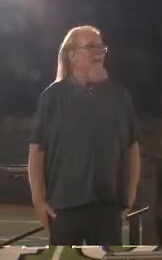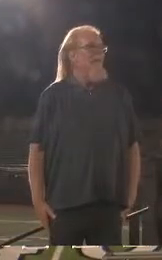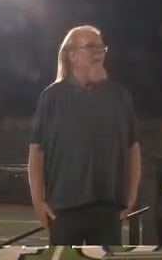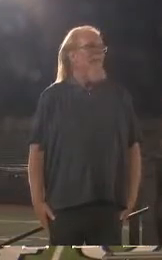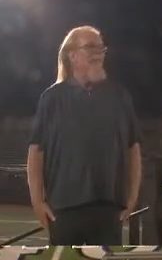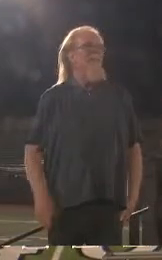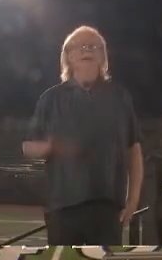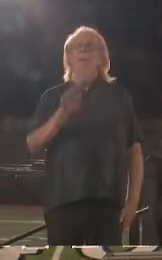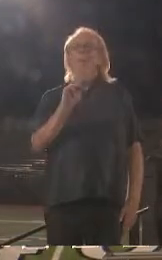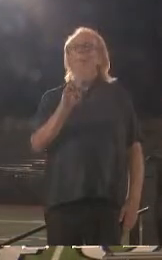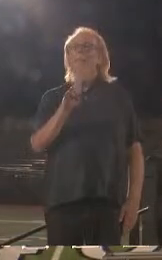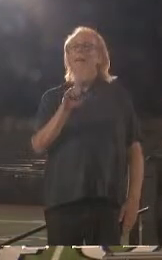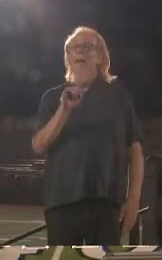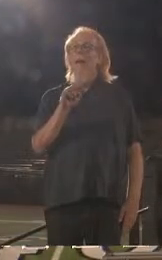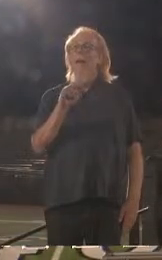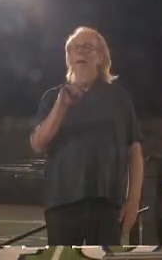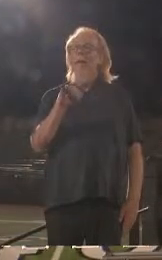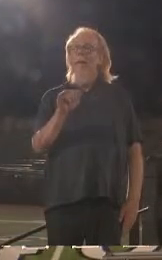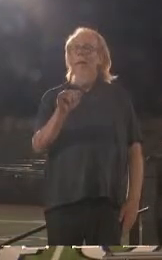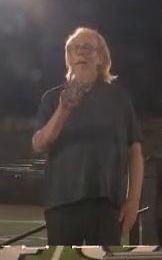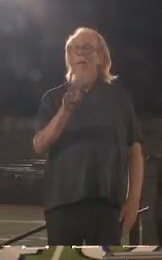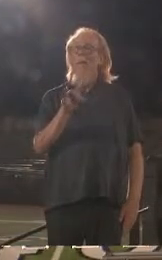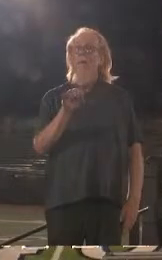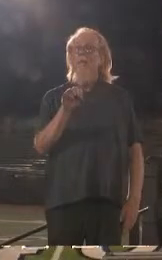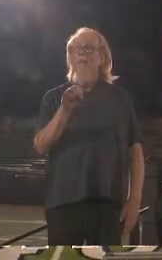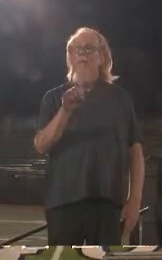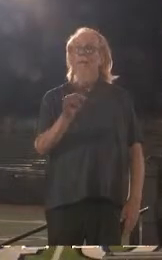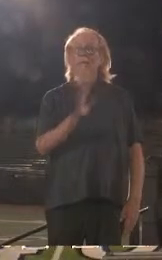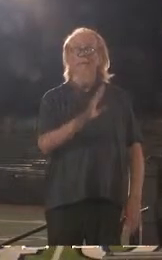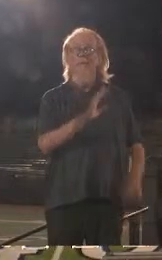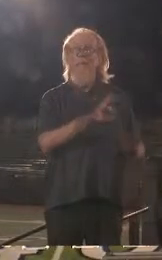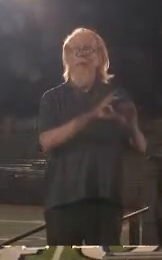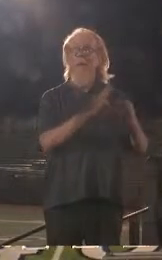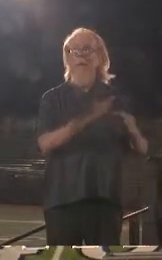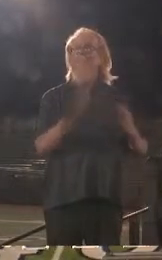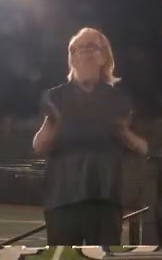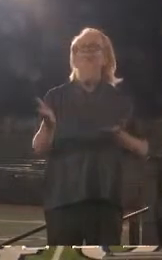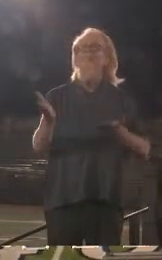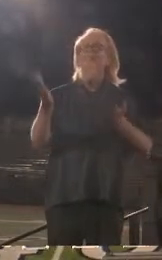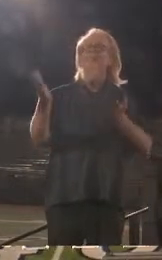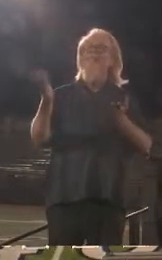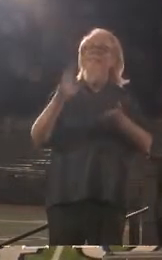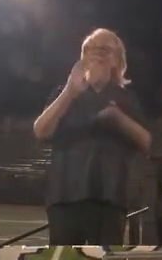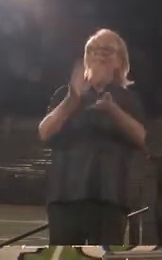Will Nalania Wilson's family please stand and be recognized?